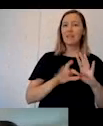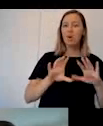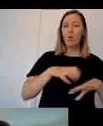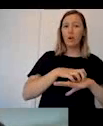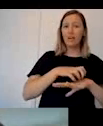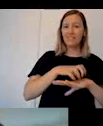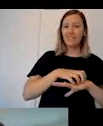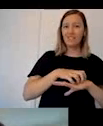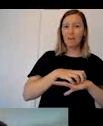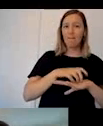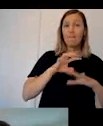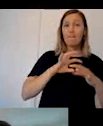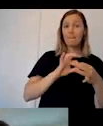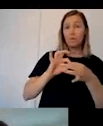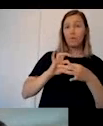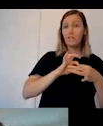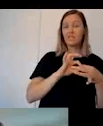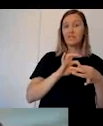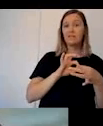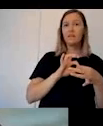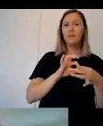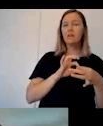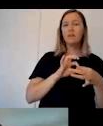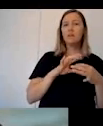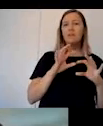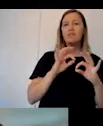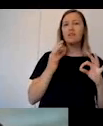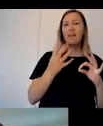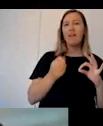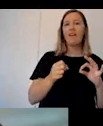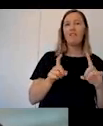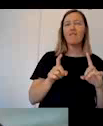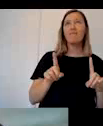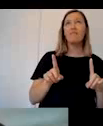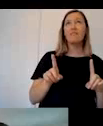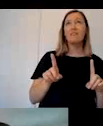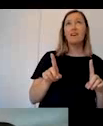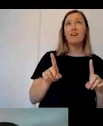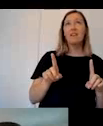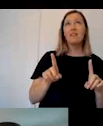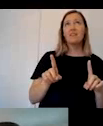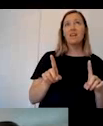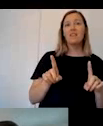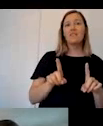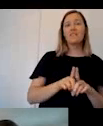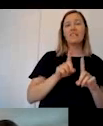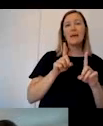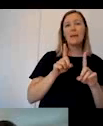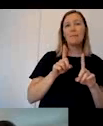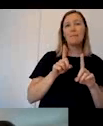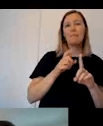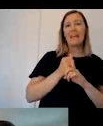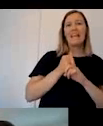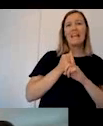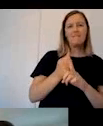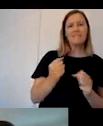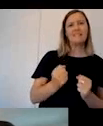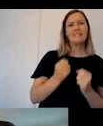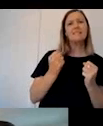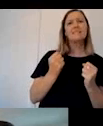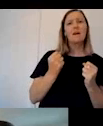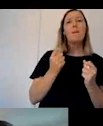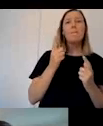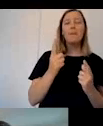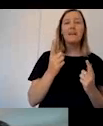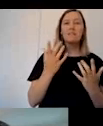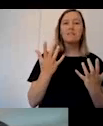organization, the coalition, you know, maybe didn't have that level of emphasis, but together, it